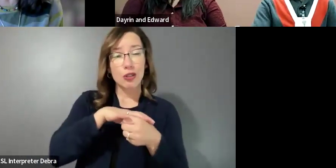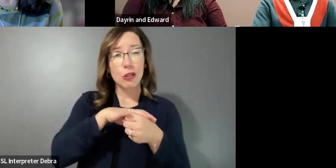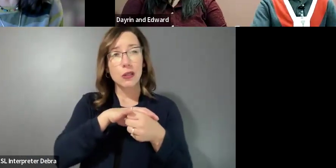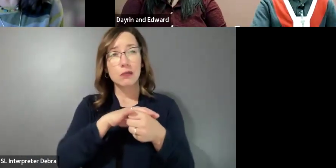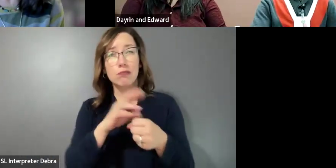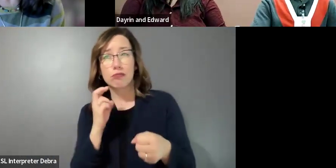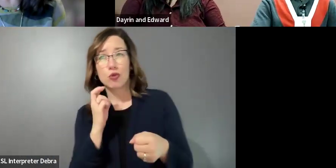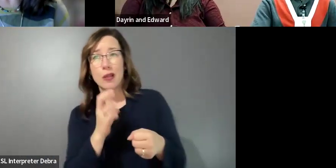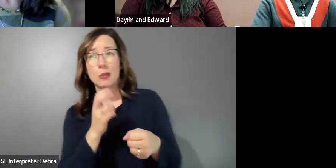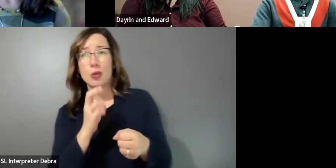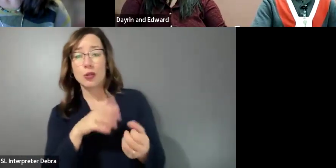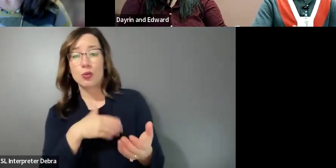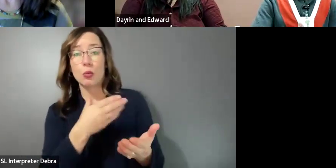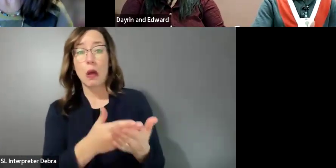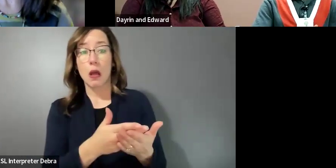place?